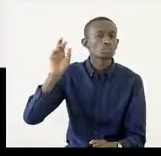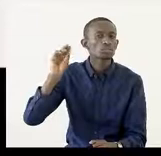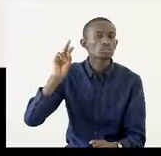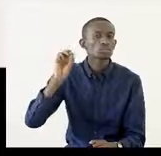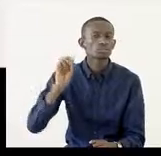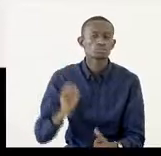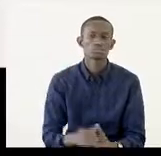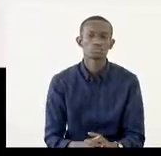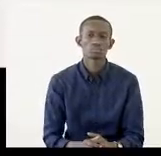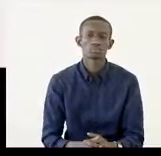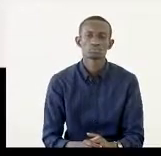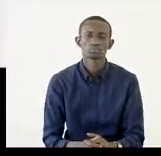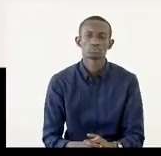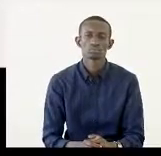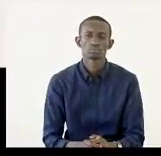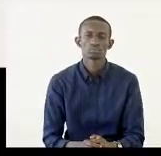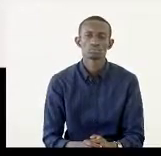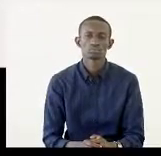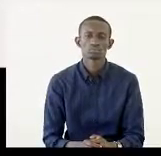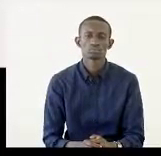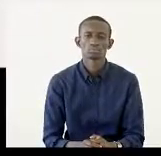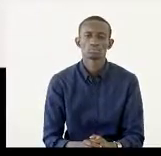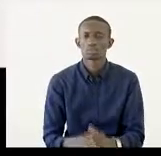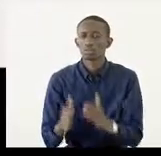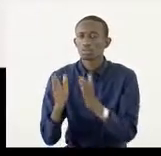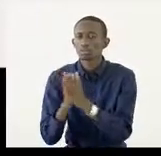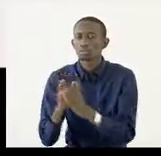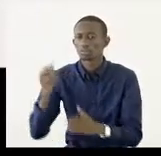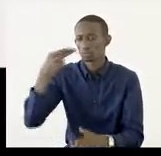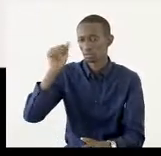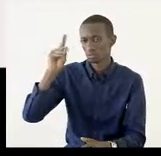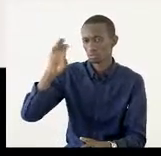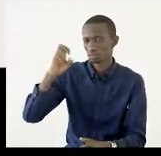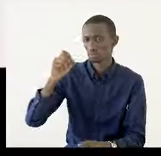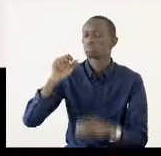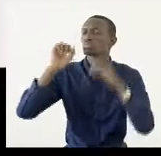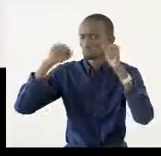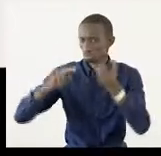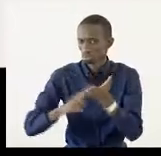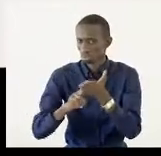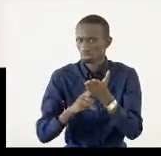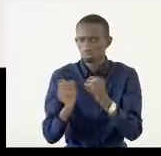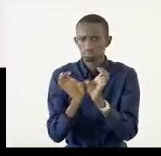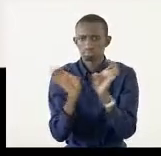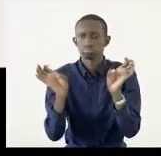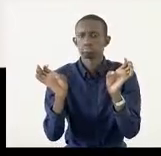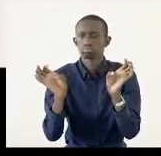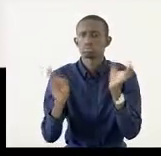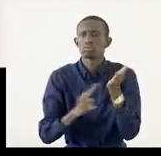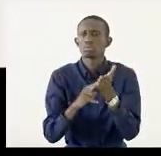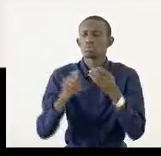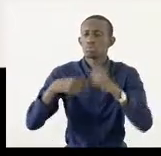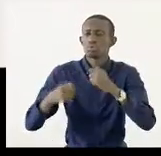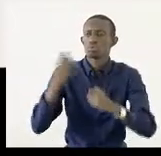ketones and aldehydes can also be used, can also be distinguished by using this